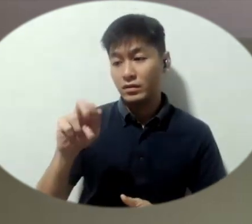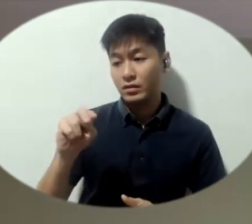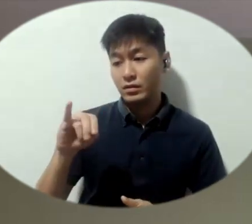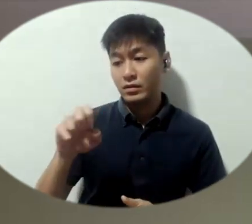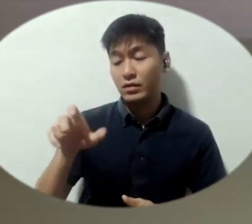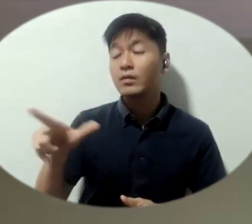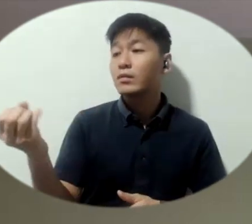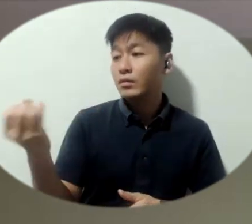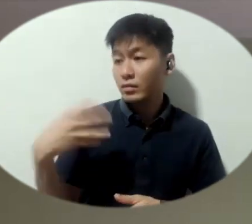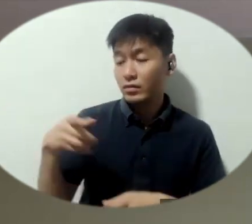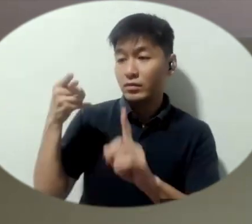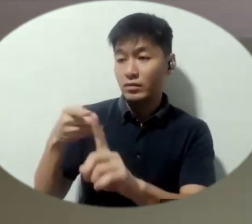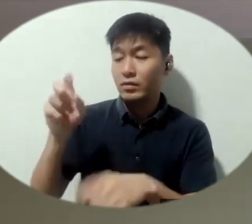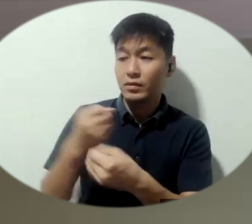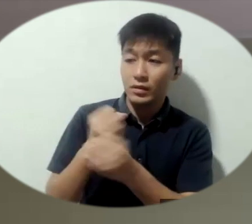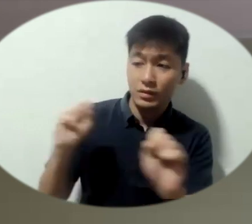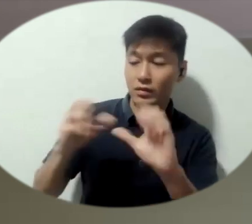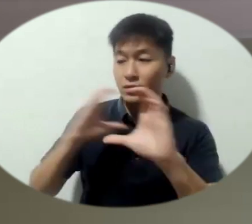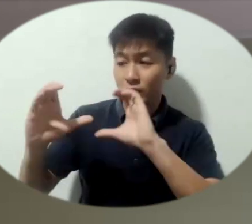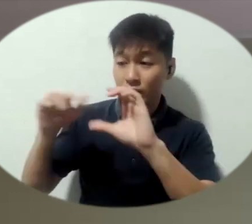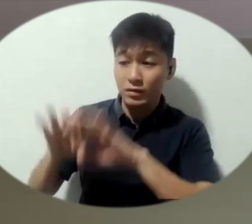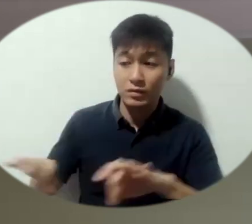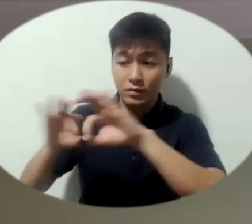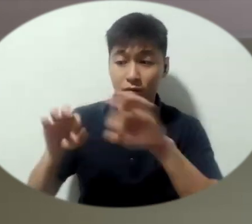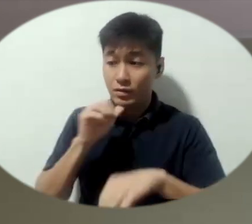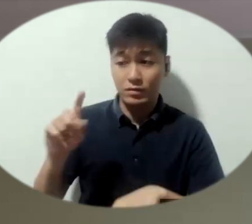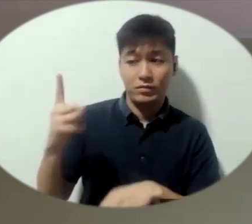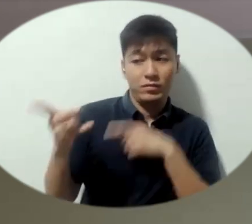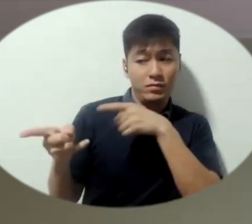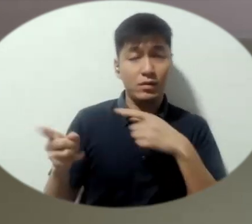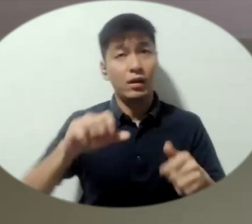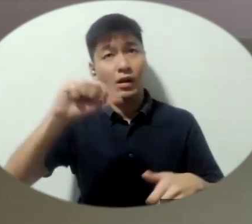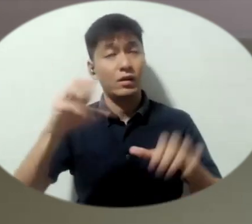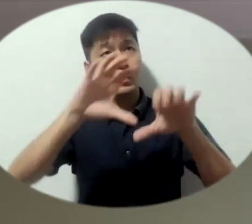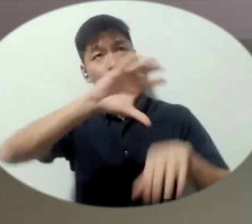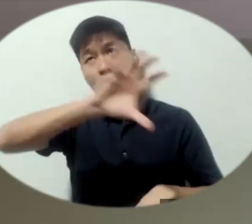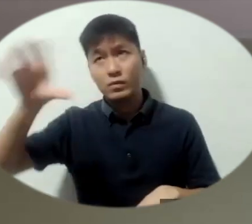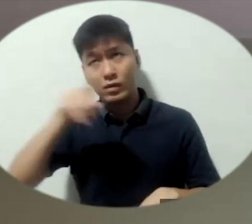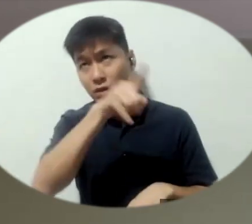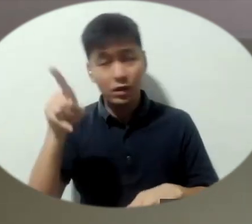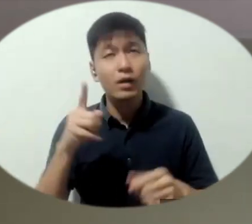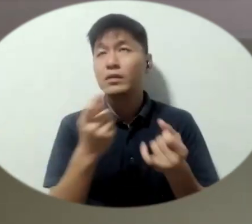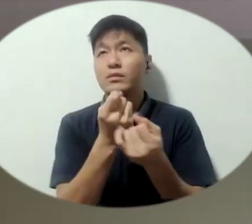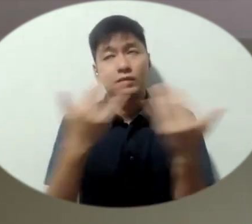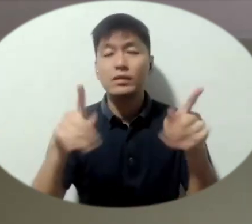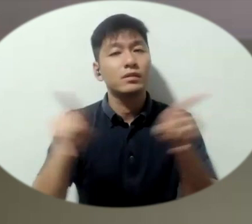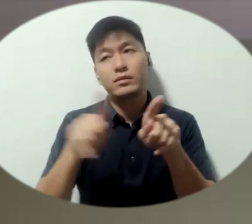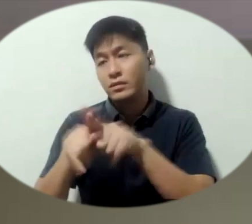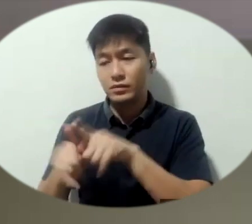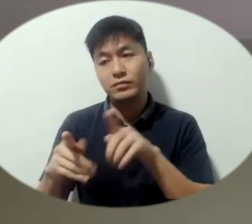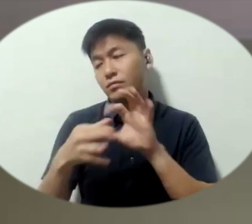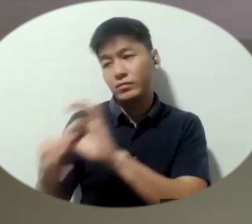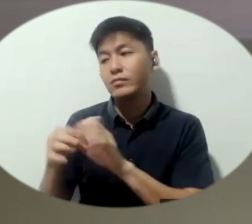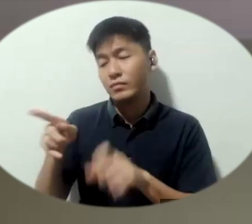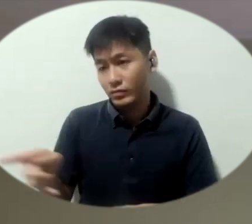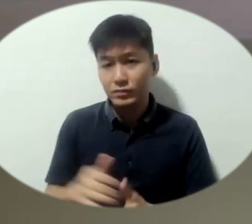you then grew from not only taking this from a one-on-one moment, but dealing with many different issues of safety.